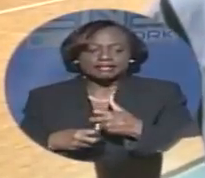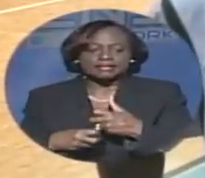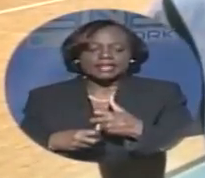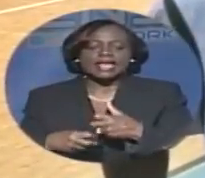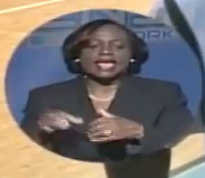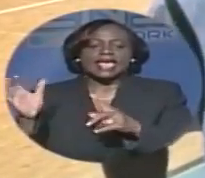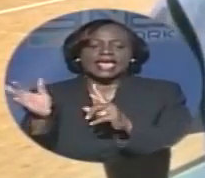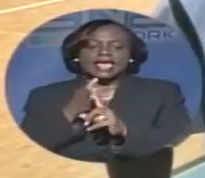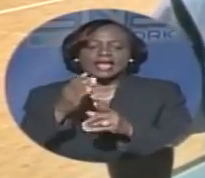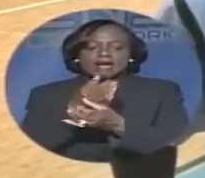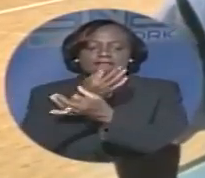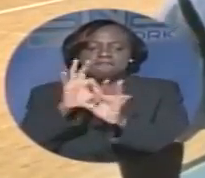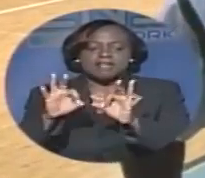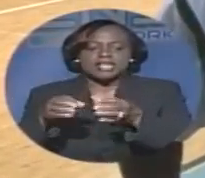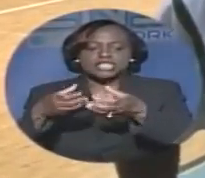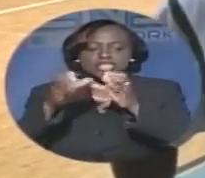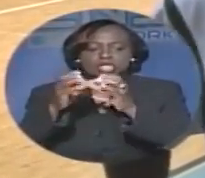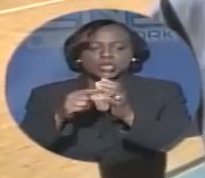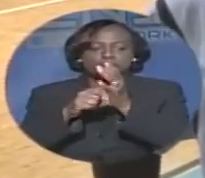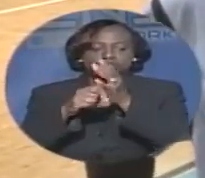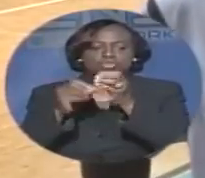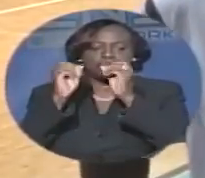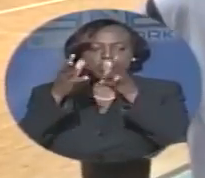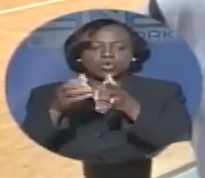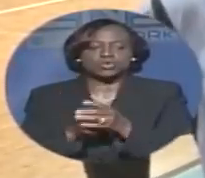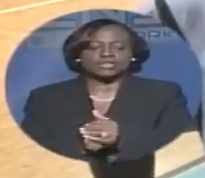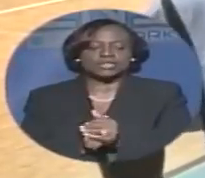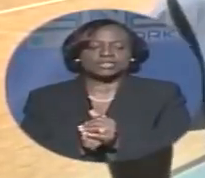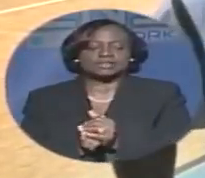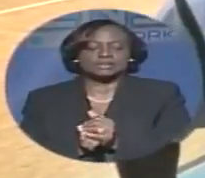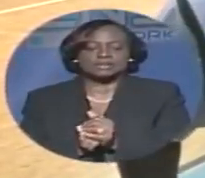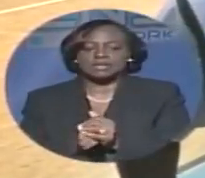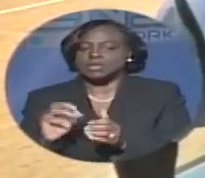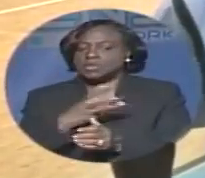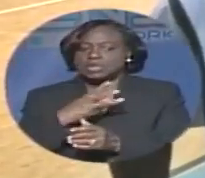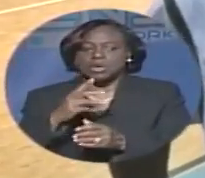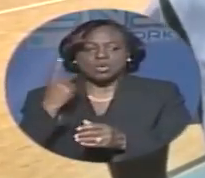have to box out, because we don't have no legitimate big man. All we have is a bunch of guards, the majority of 10 graders.